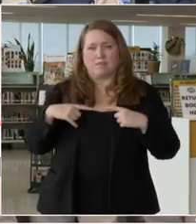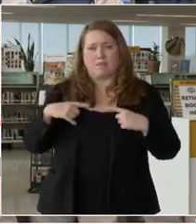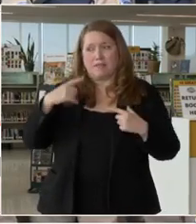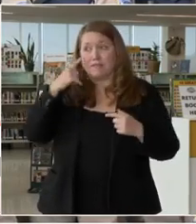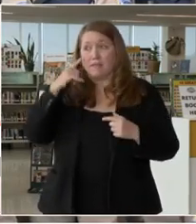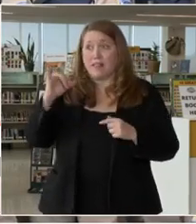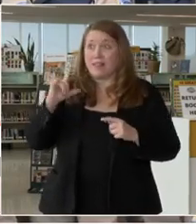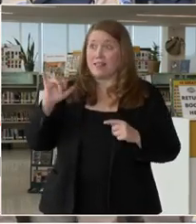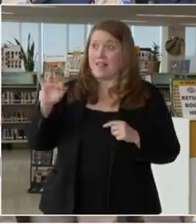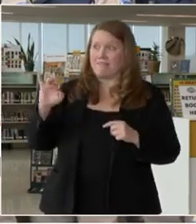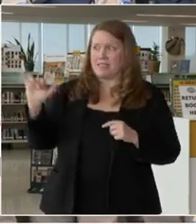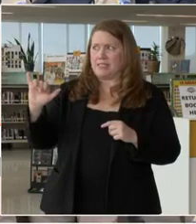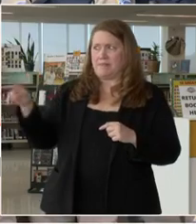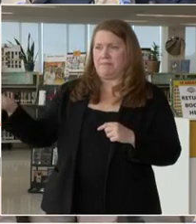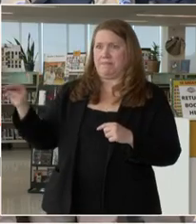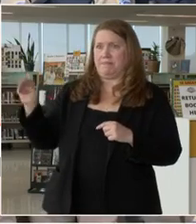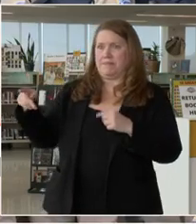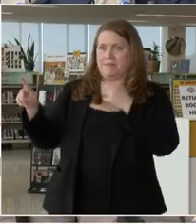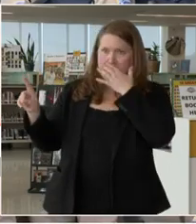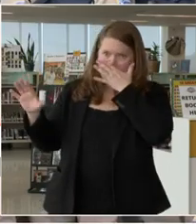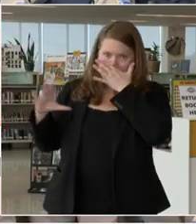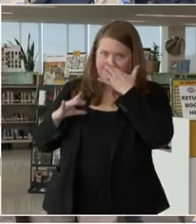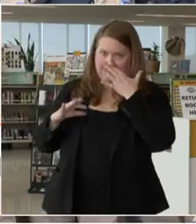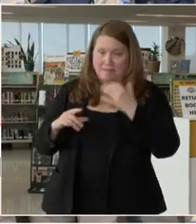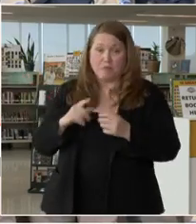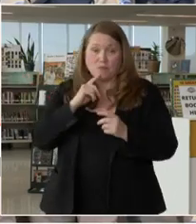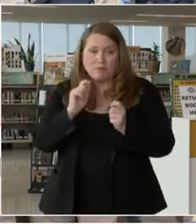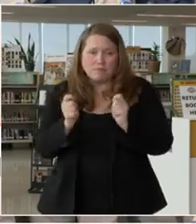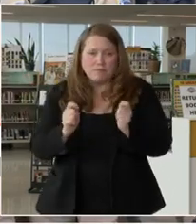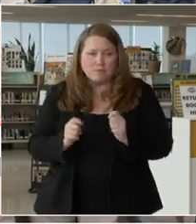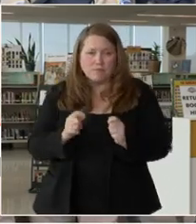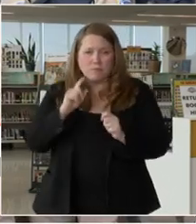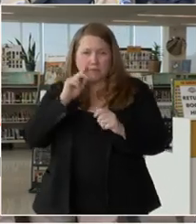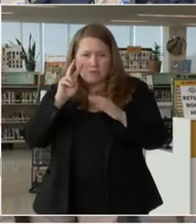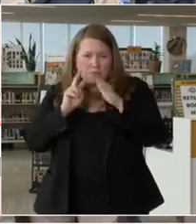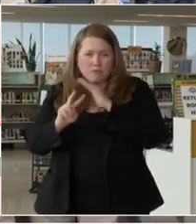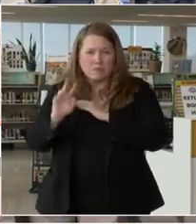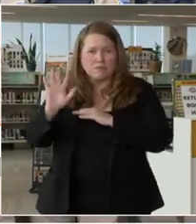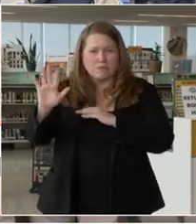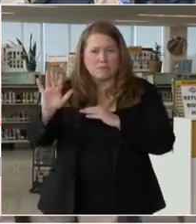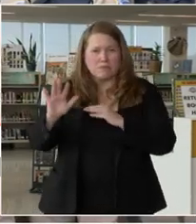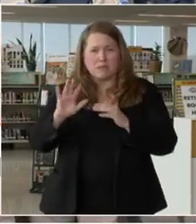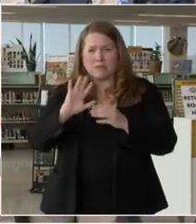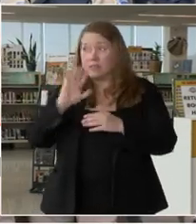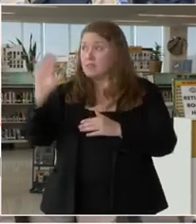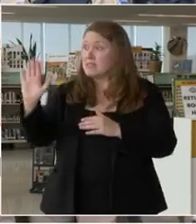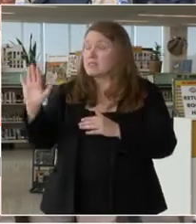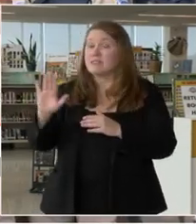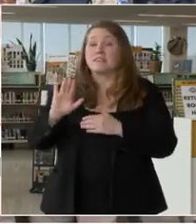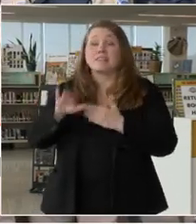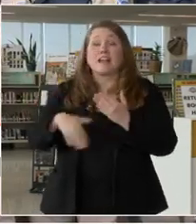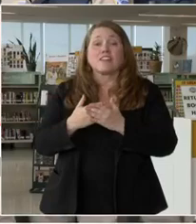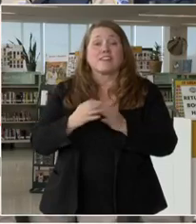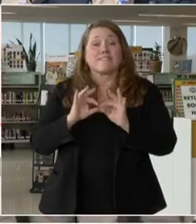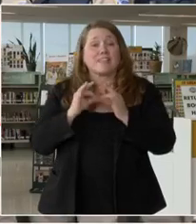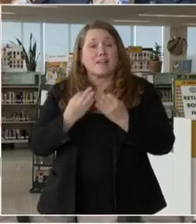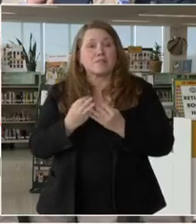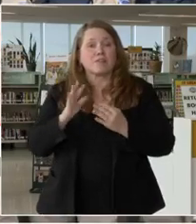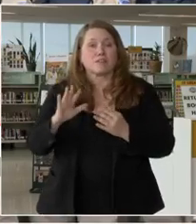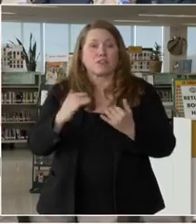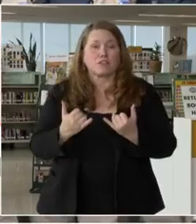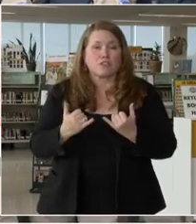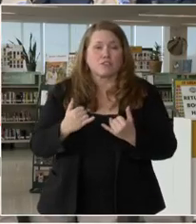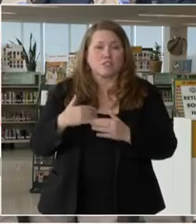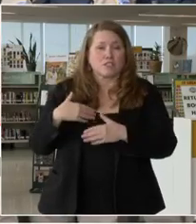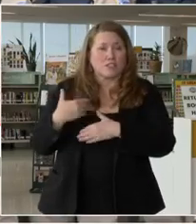things for you to think about when he talks about changing the trajectory of his entire family and the generation after he is, the current generation